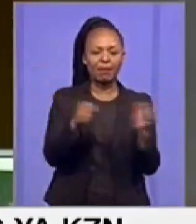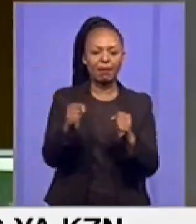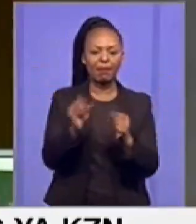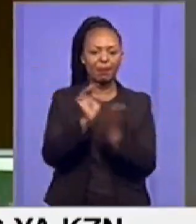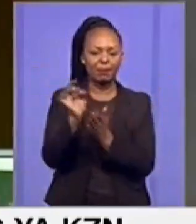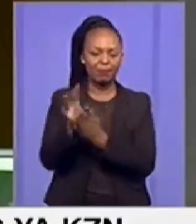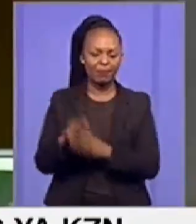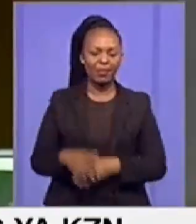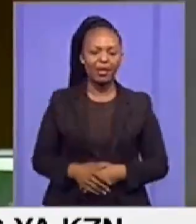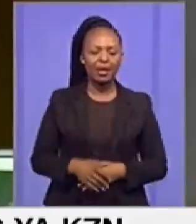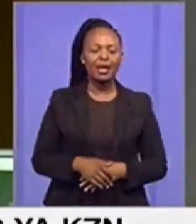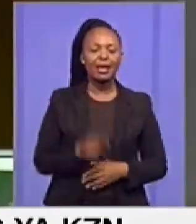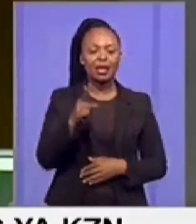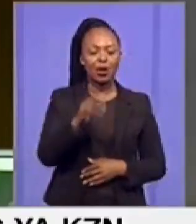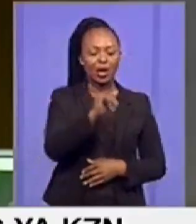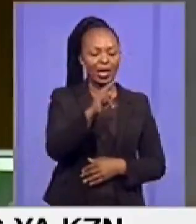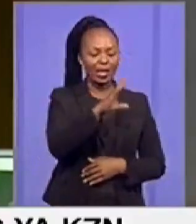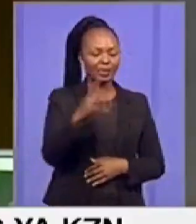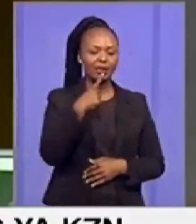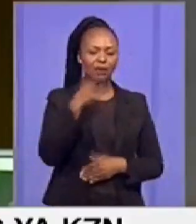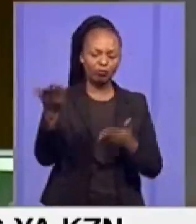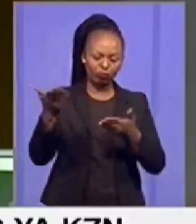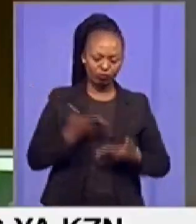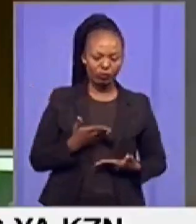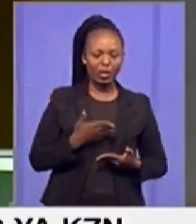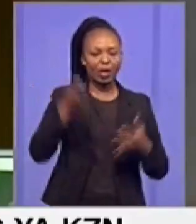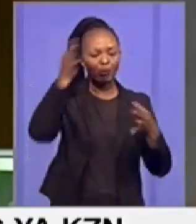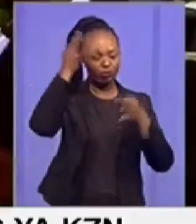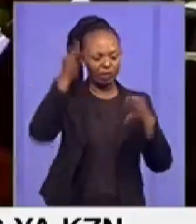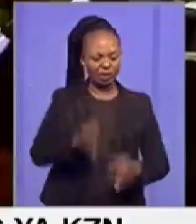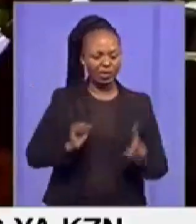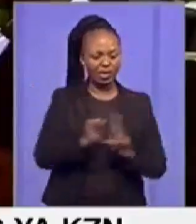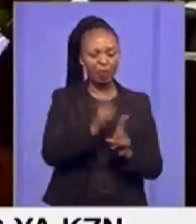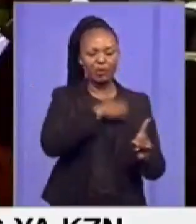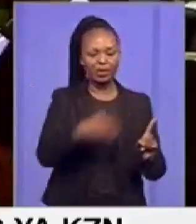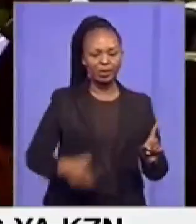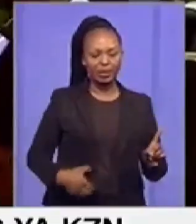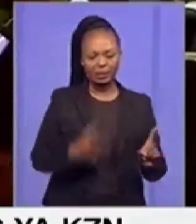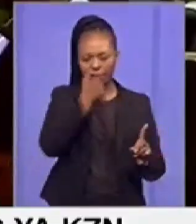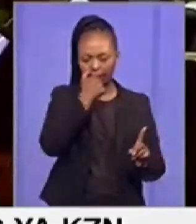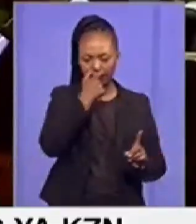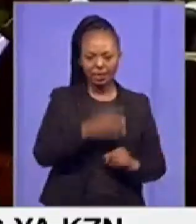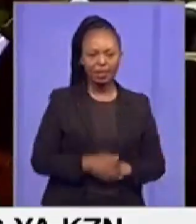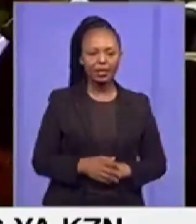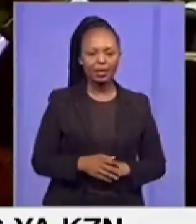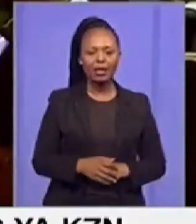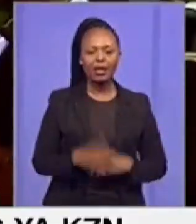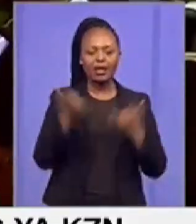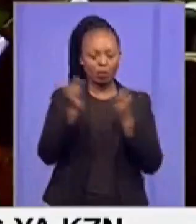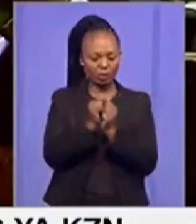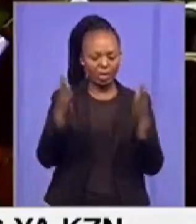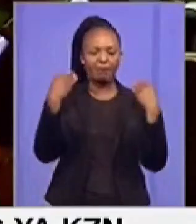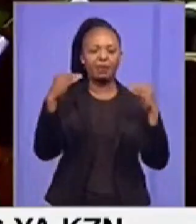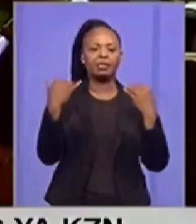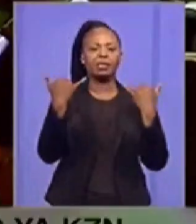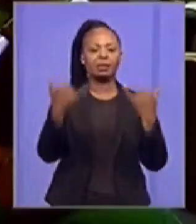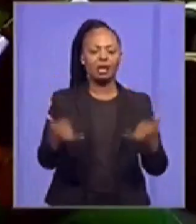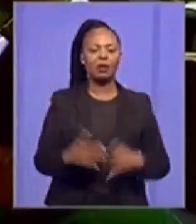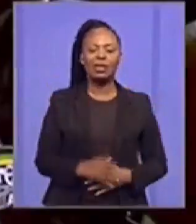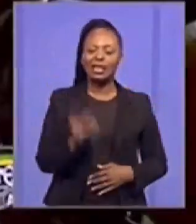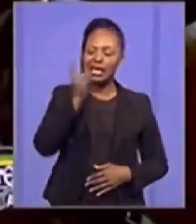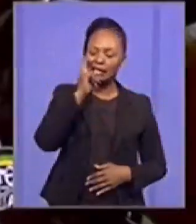ANC ka ho le leng yona e ananetse phatlalatso ena ka matsoho a mabedi. Let's get down to business. Let's see